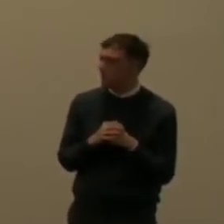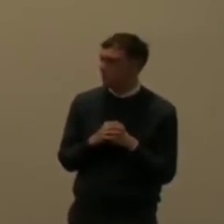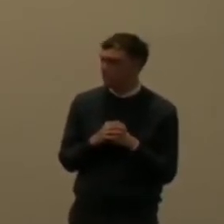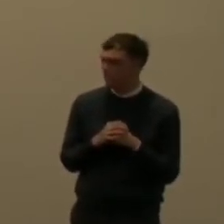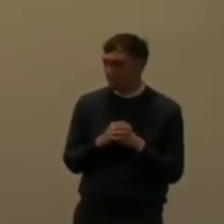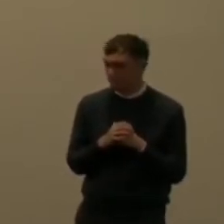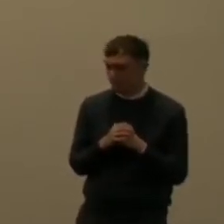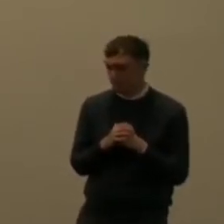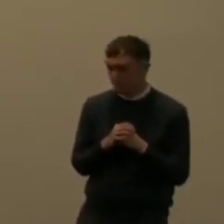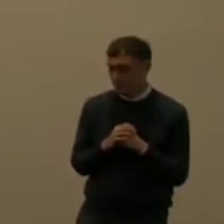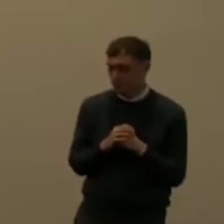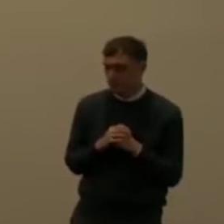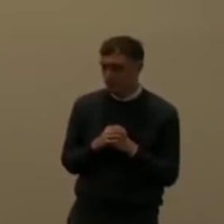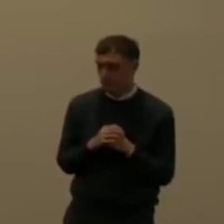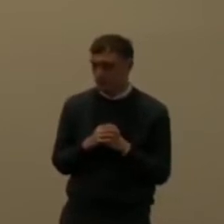here, no, sorry,